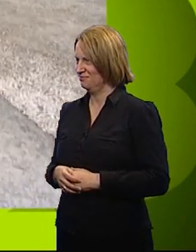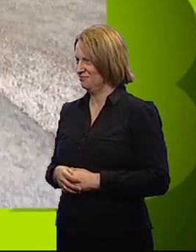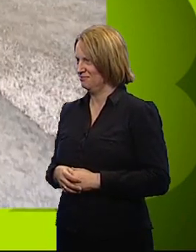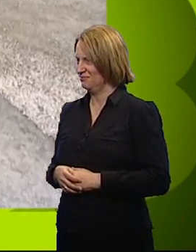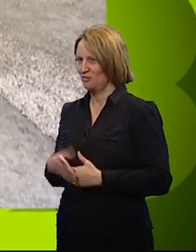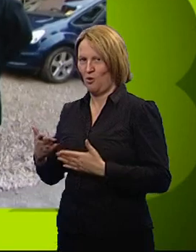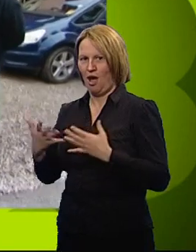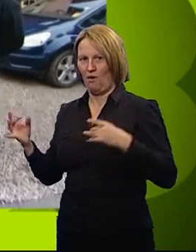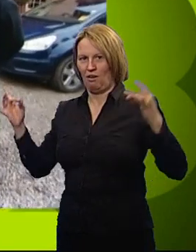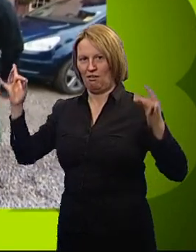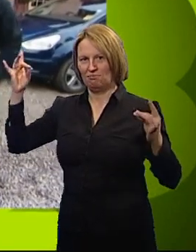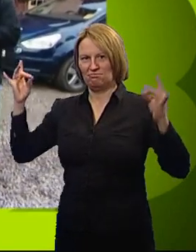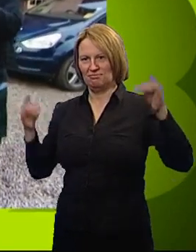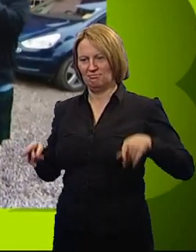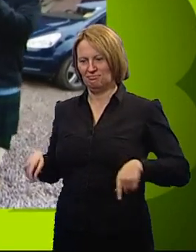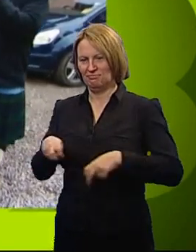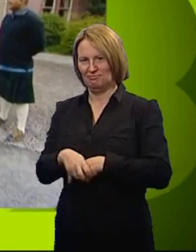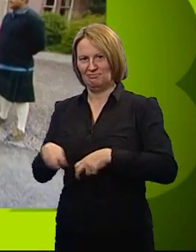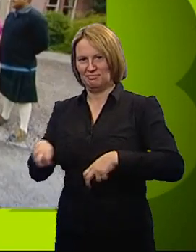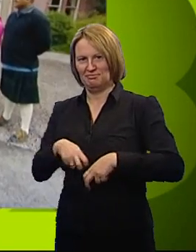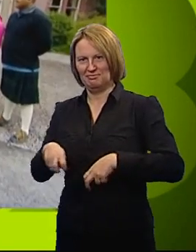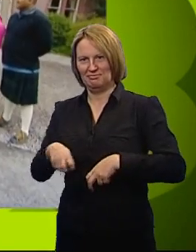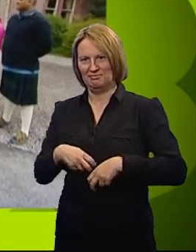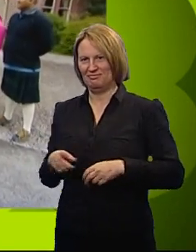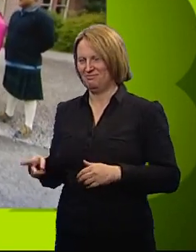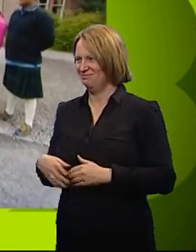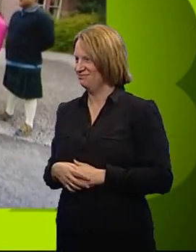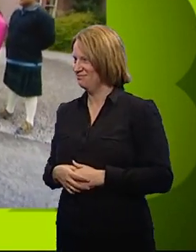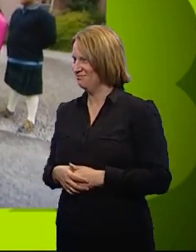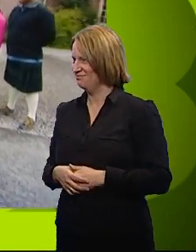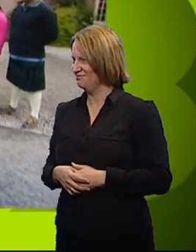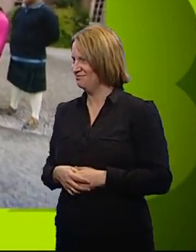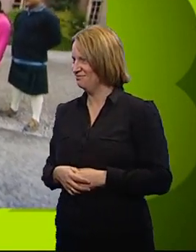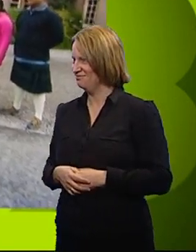Before the kilts can be put to good use, the family get a demo of how it should be done.